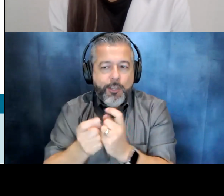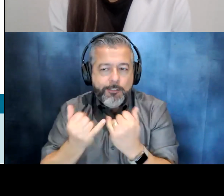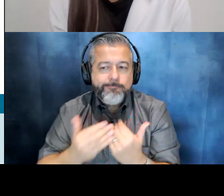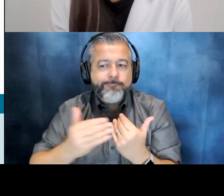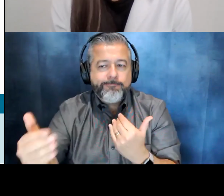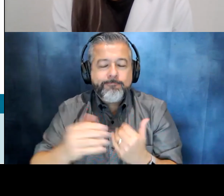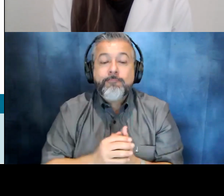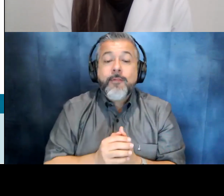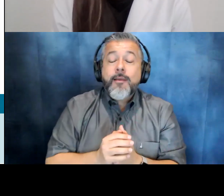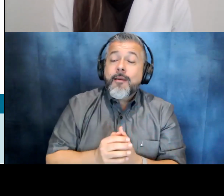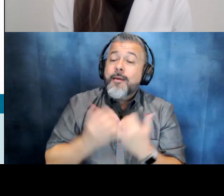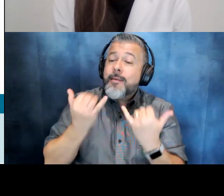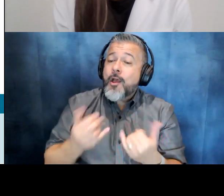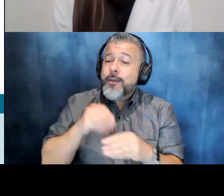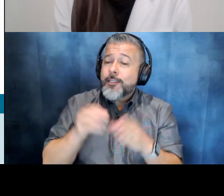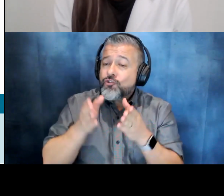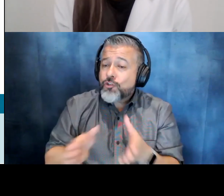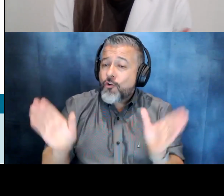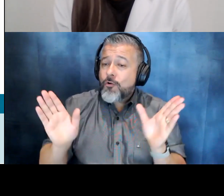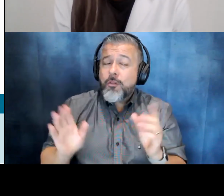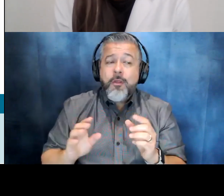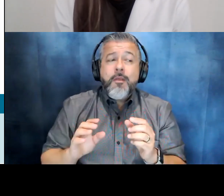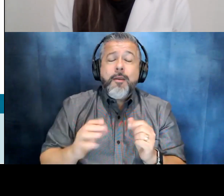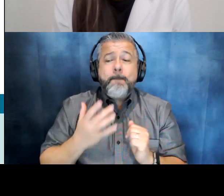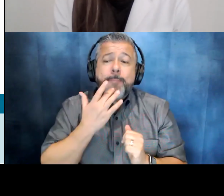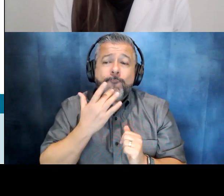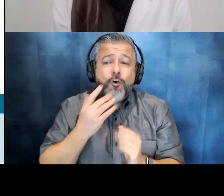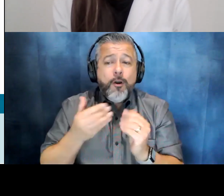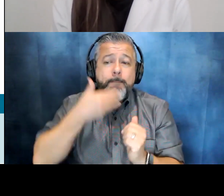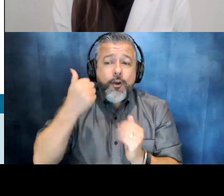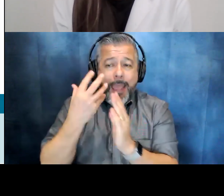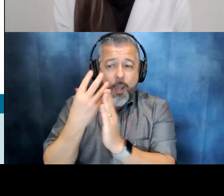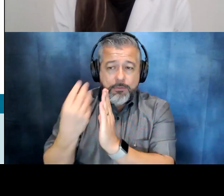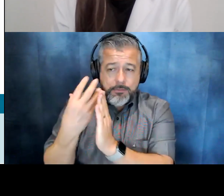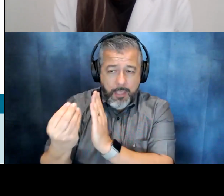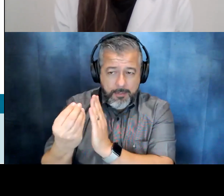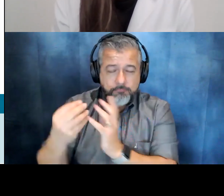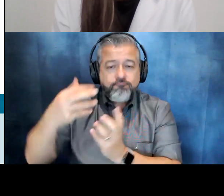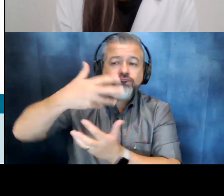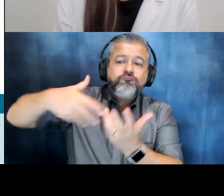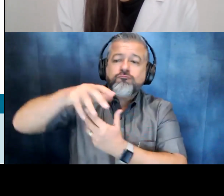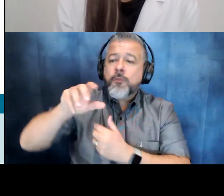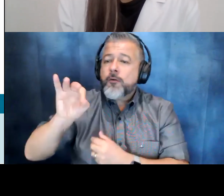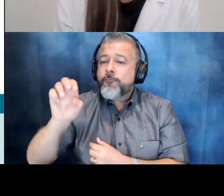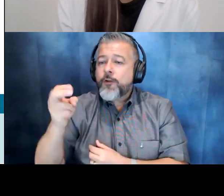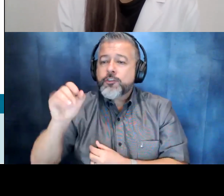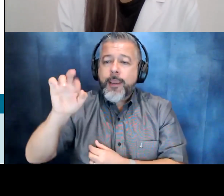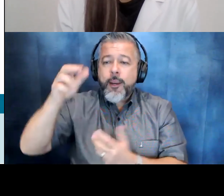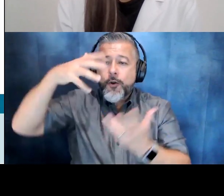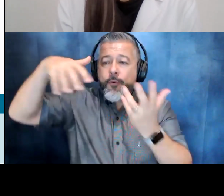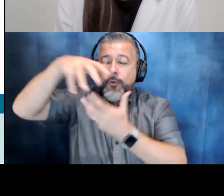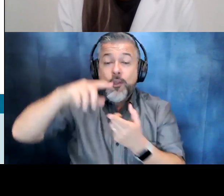are preferred. They're safer to be outdoors and with not too many people. If you've heard of super